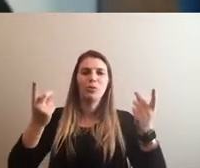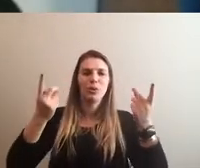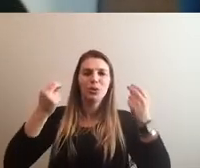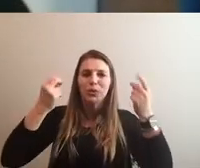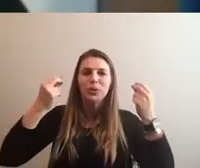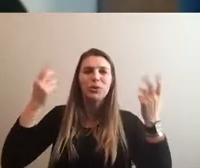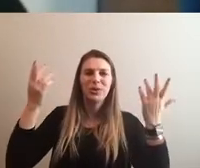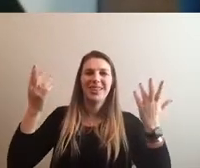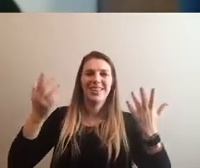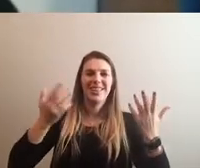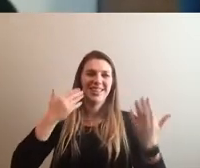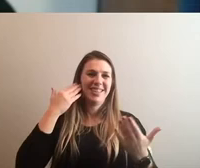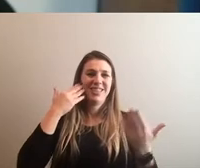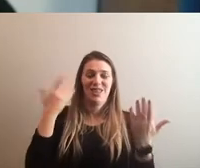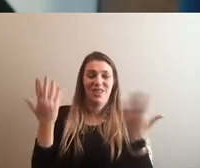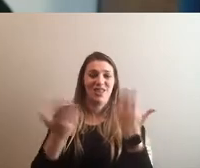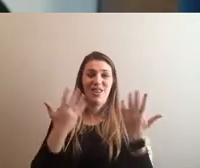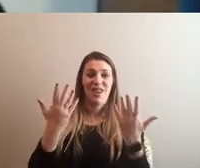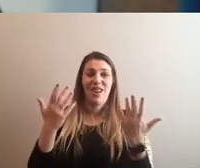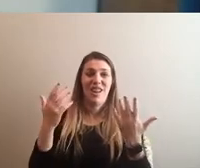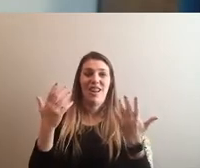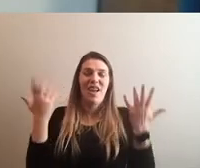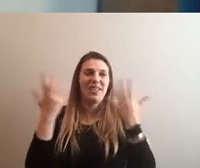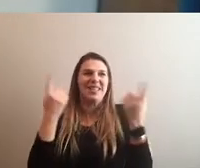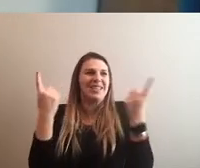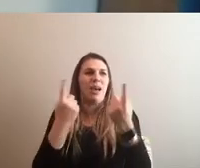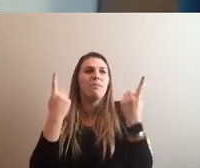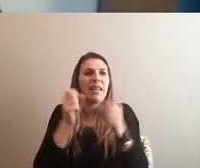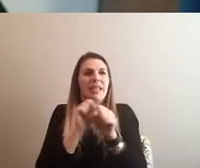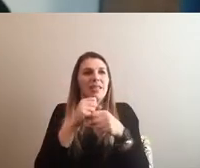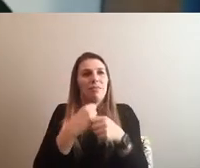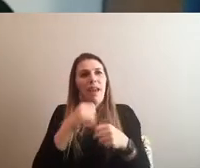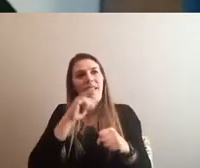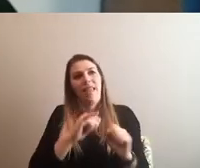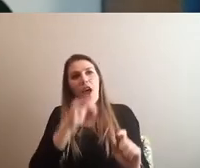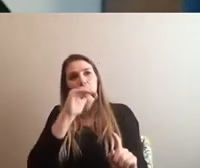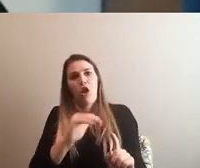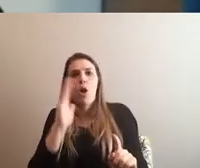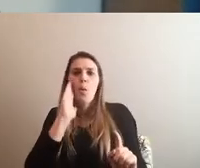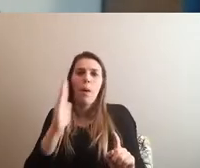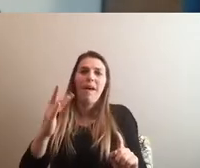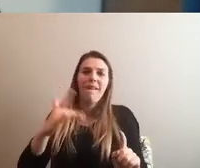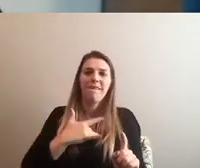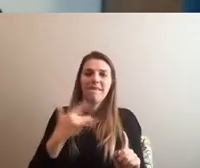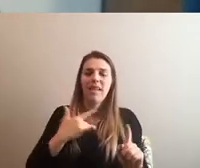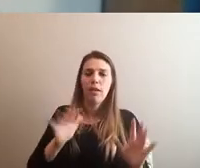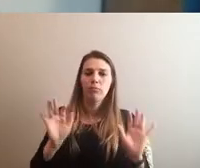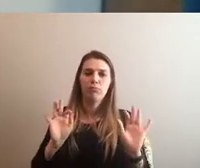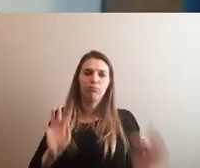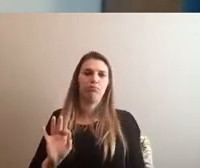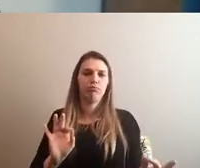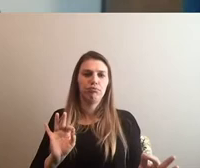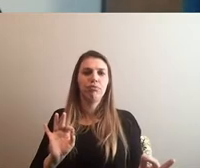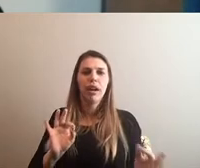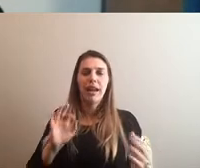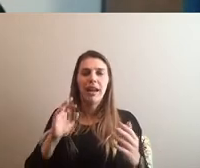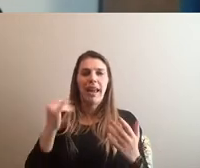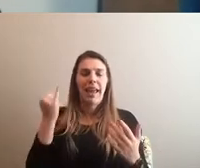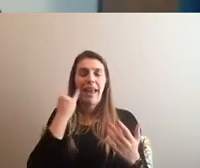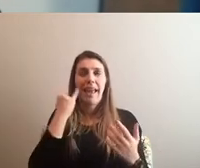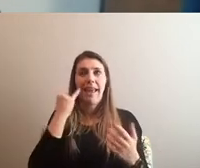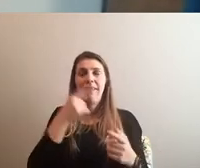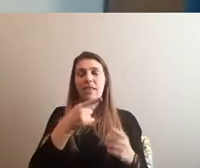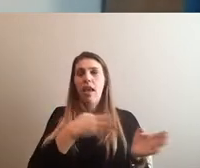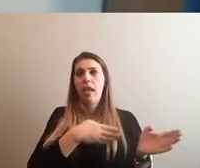magic comfort blanket or something that is going to pull our child back when we lose them from